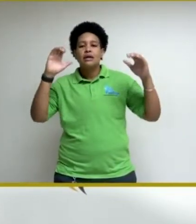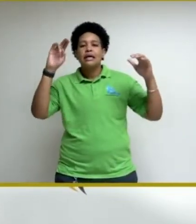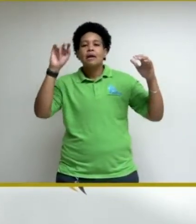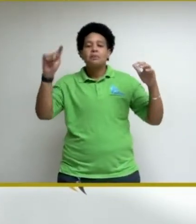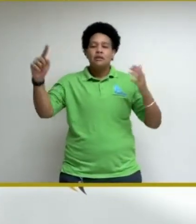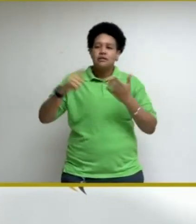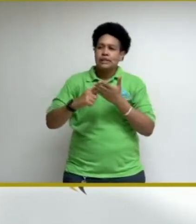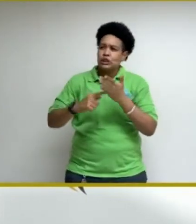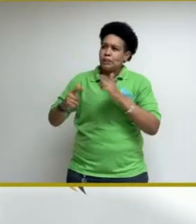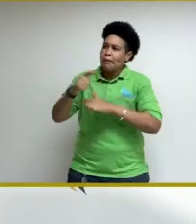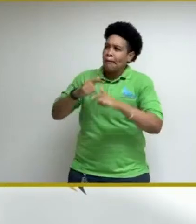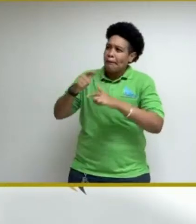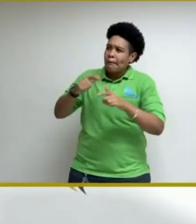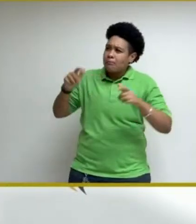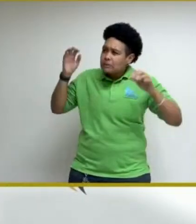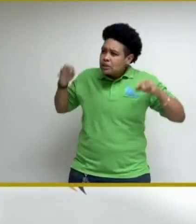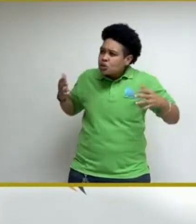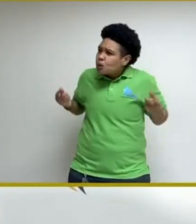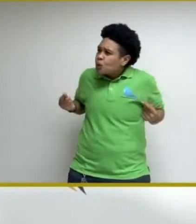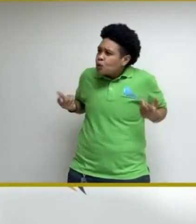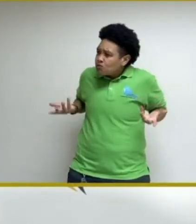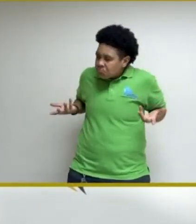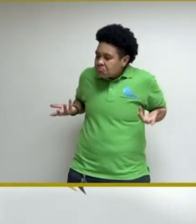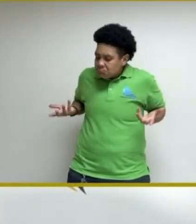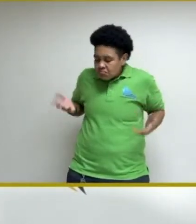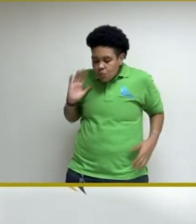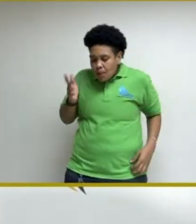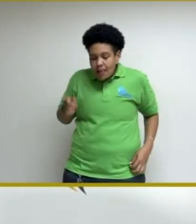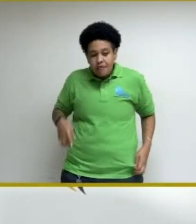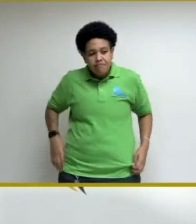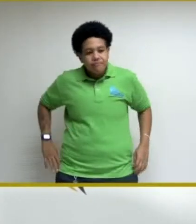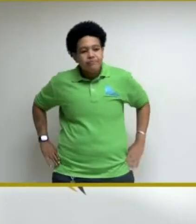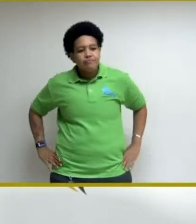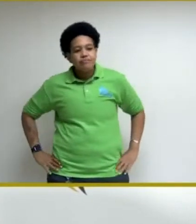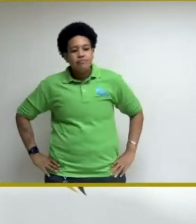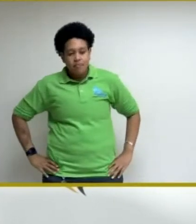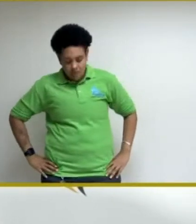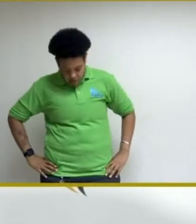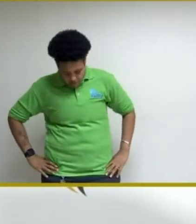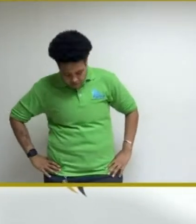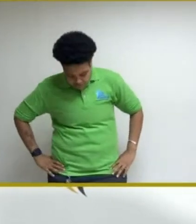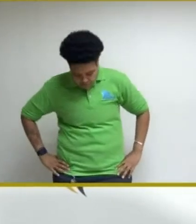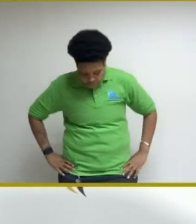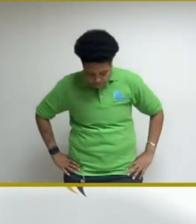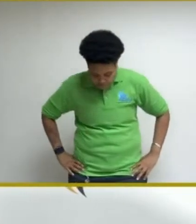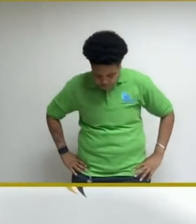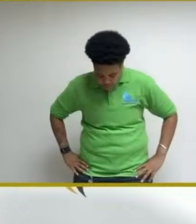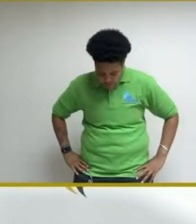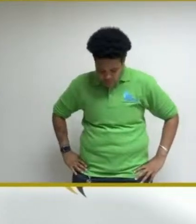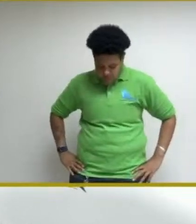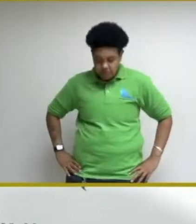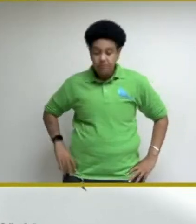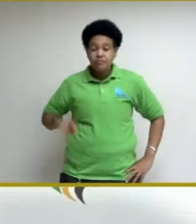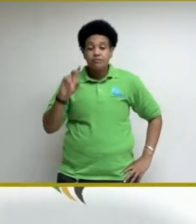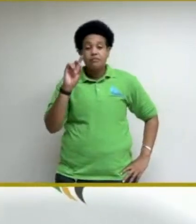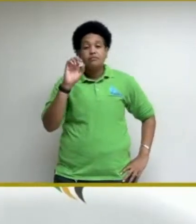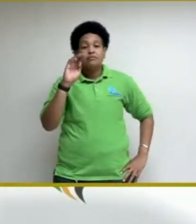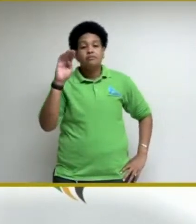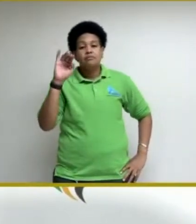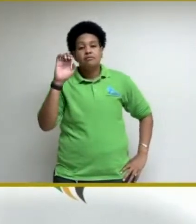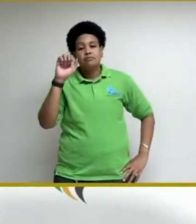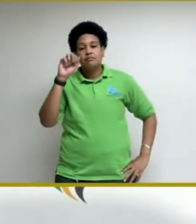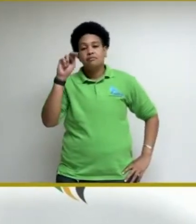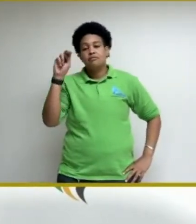deliberations. Thank you, Minister. Debbie Ann Wright, the next question is yours.